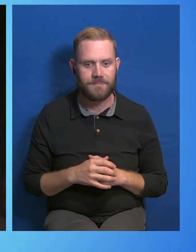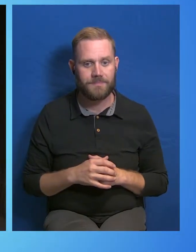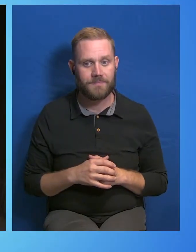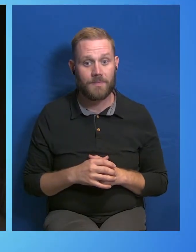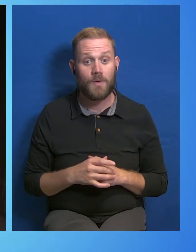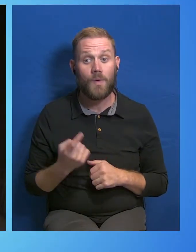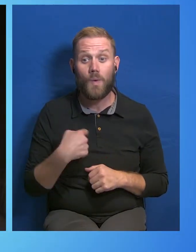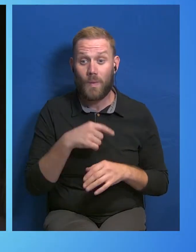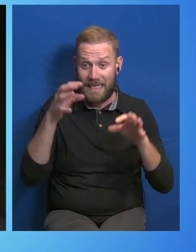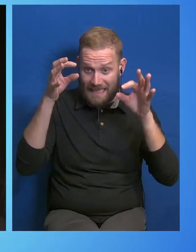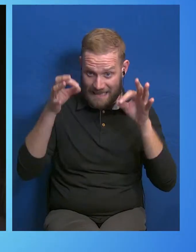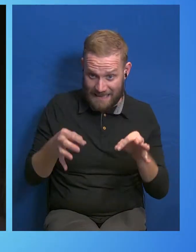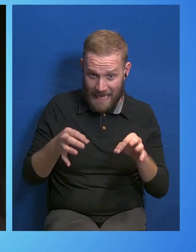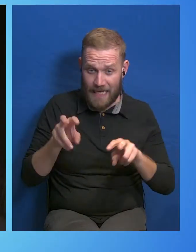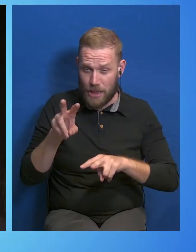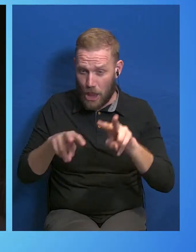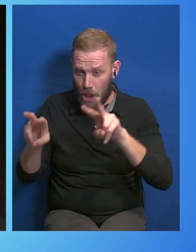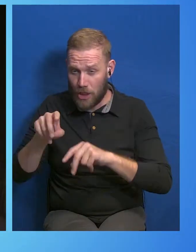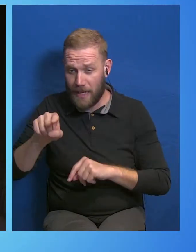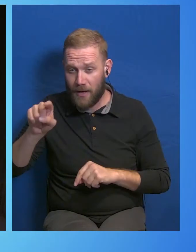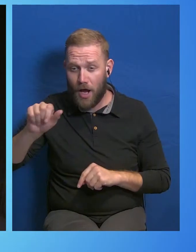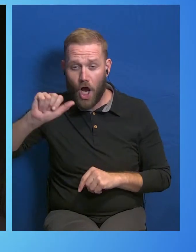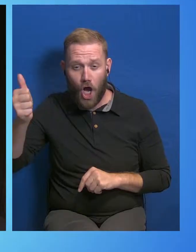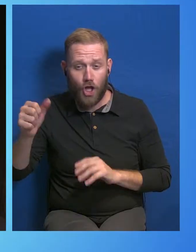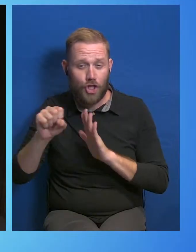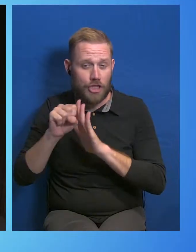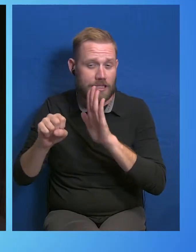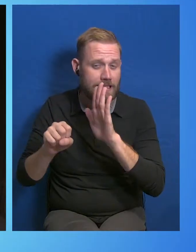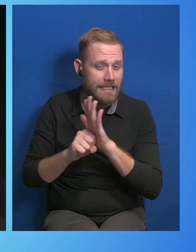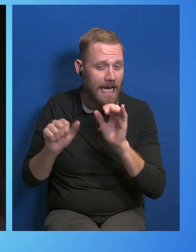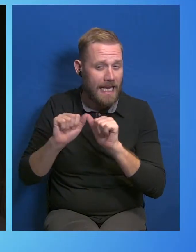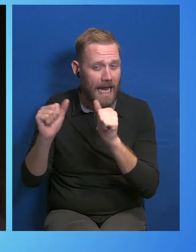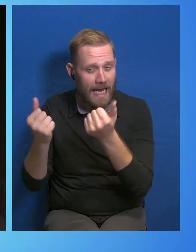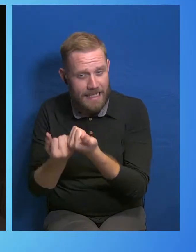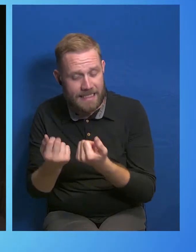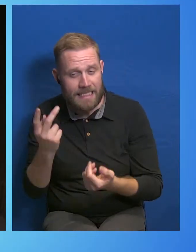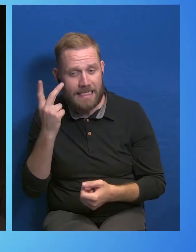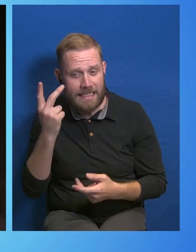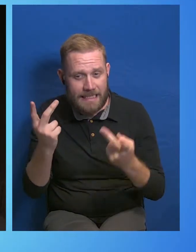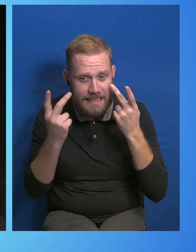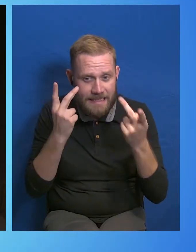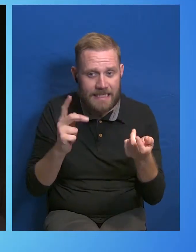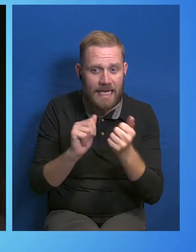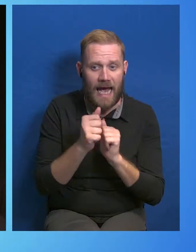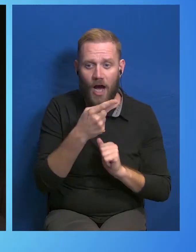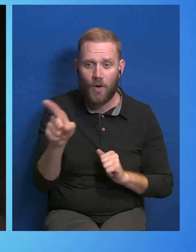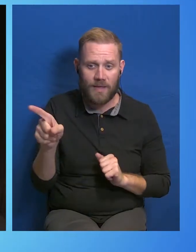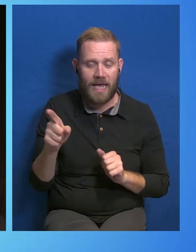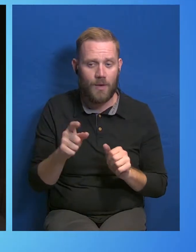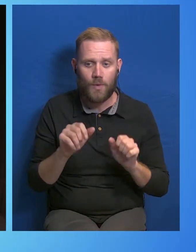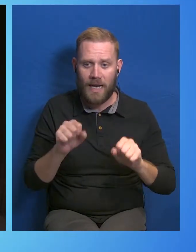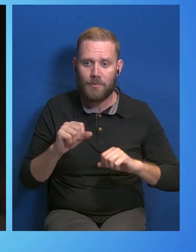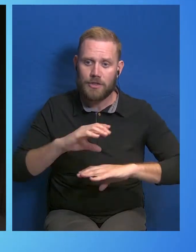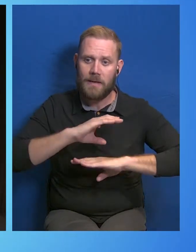We decided to look at other state agencies and see how they were able to meet their capital needs.